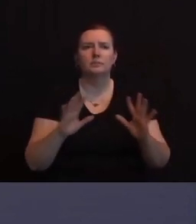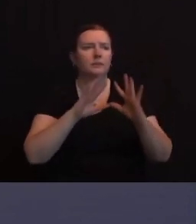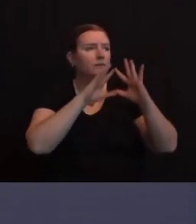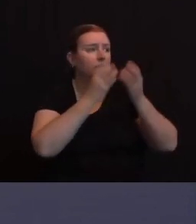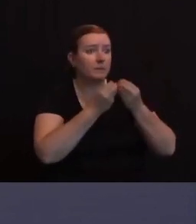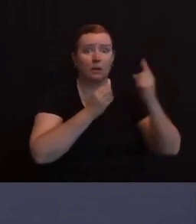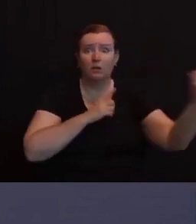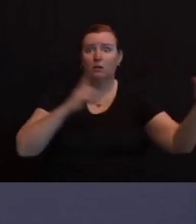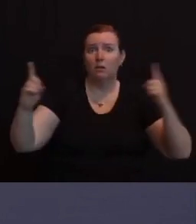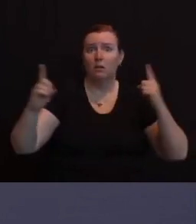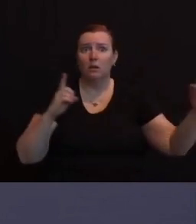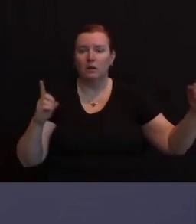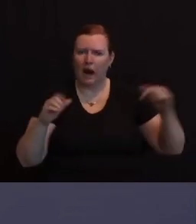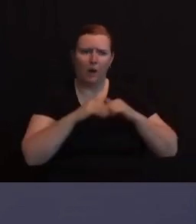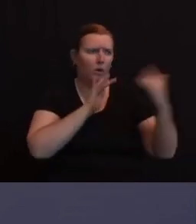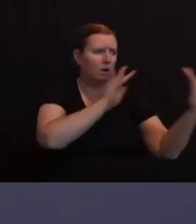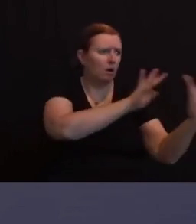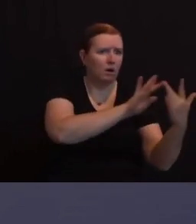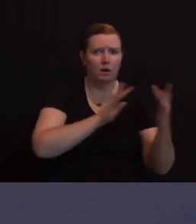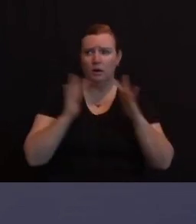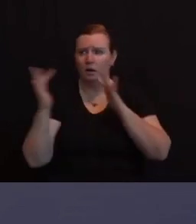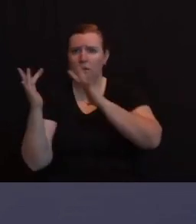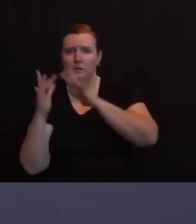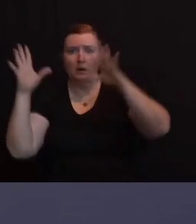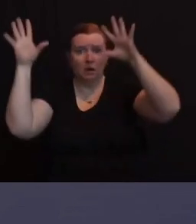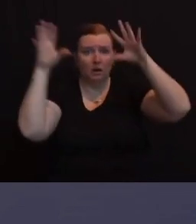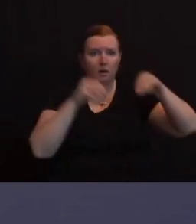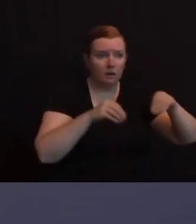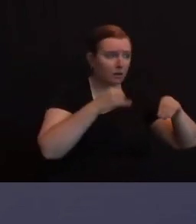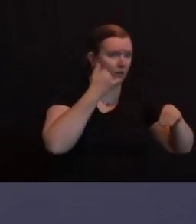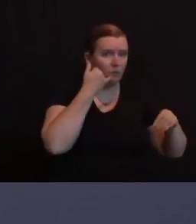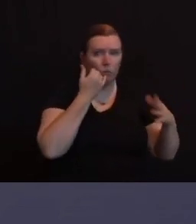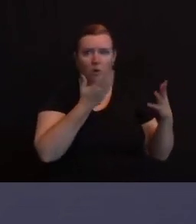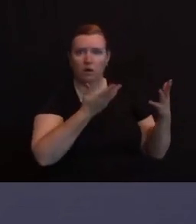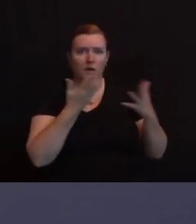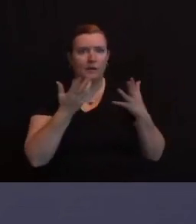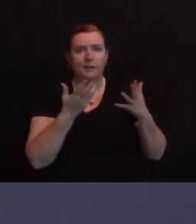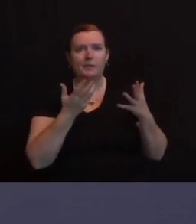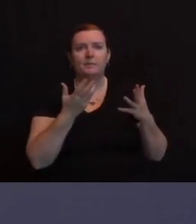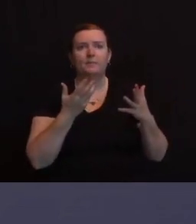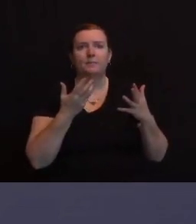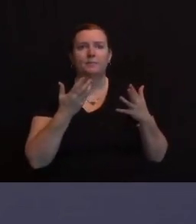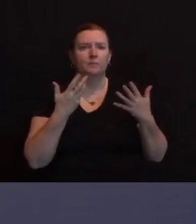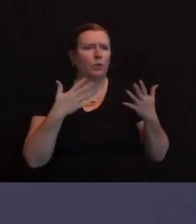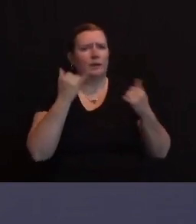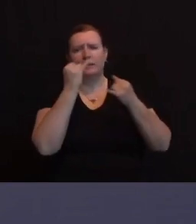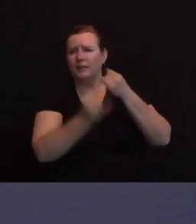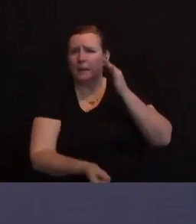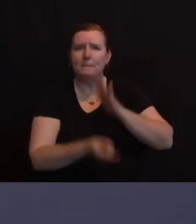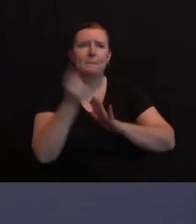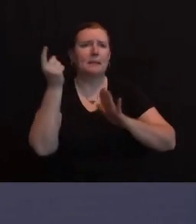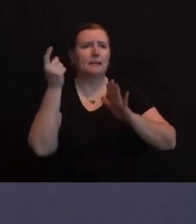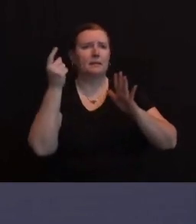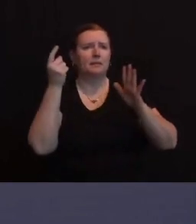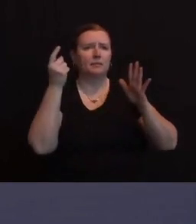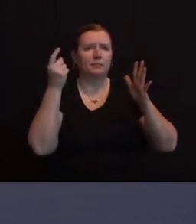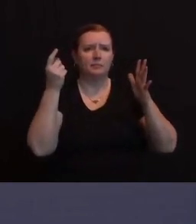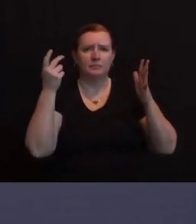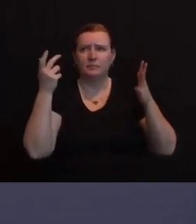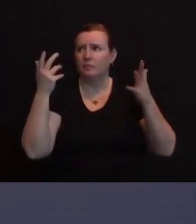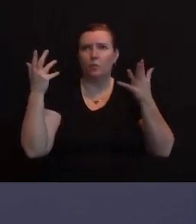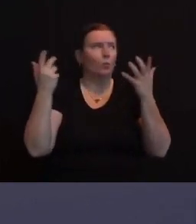because you do not, as I said, want to be scrambling and preparing as something's hitting off of our East Coast. Thanks,